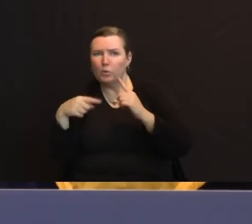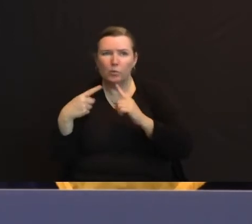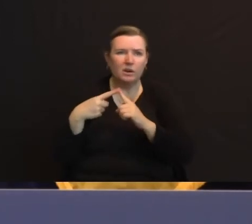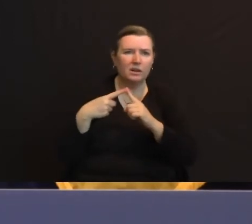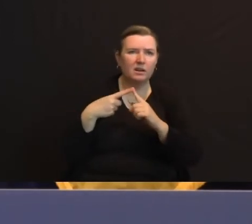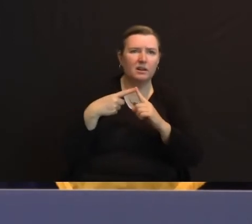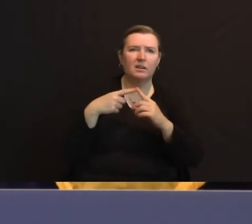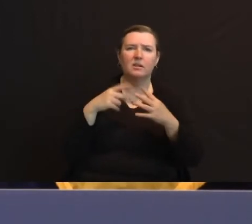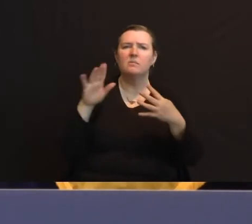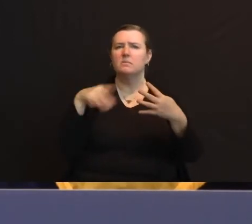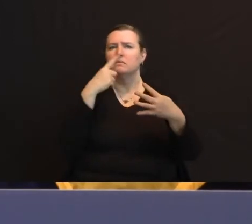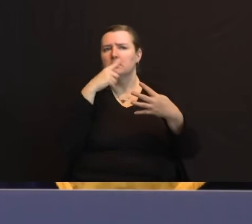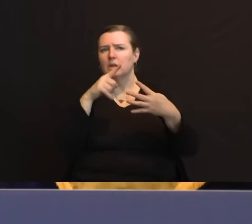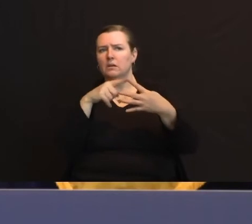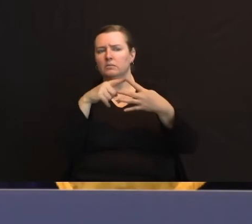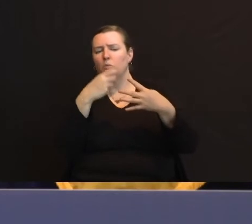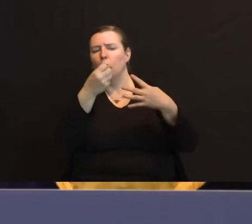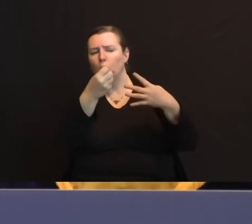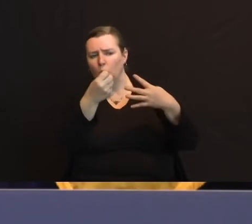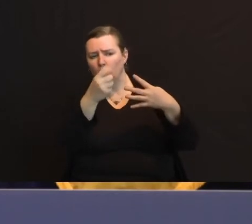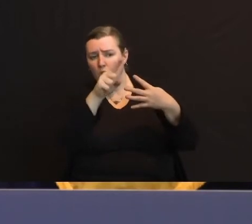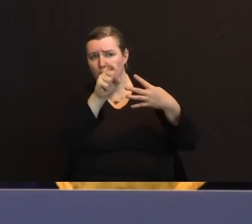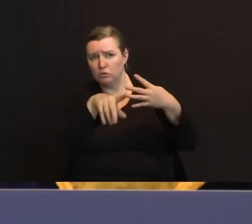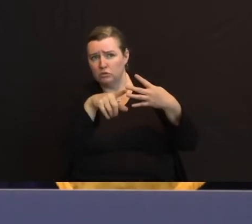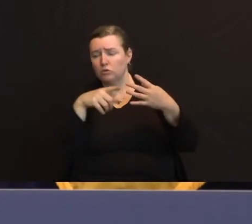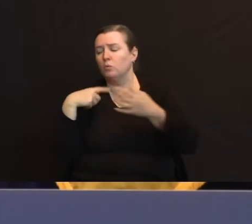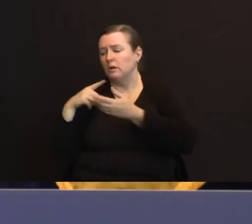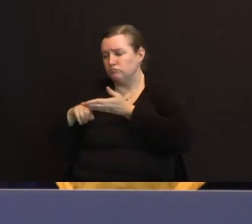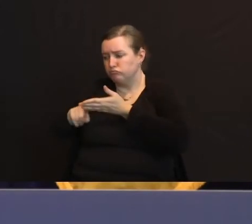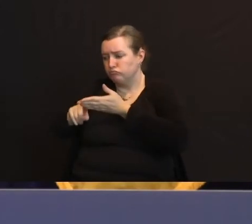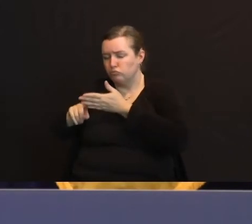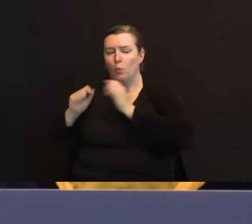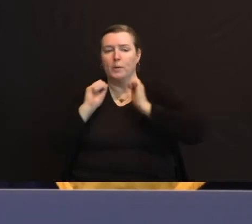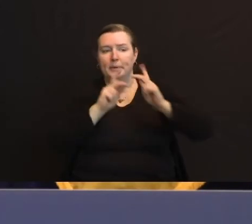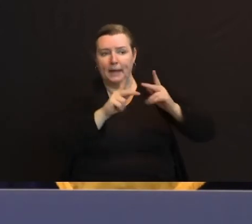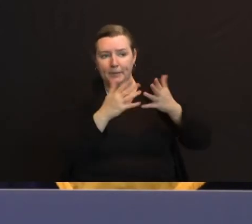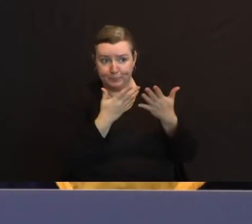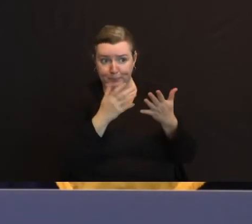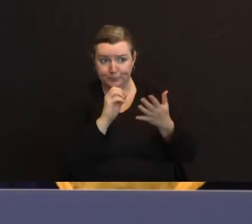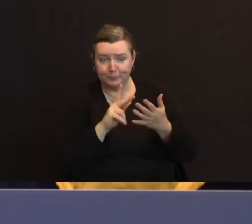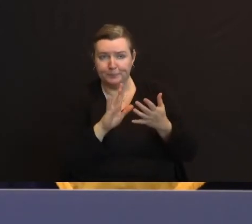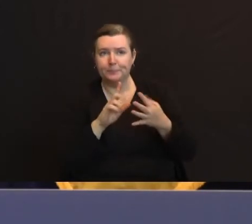a fuller assessment, and there's a lot going on that front right now.